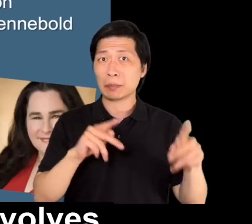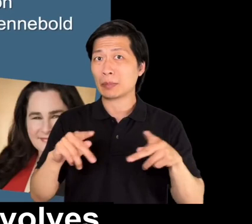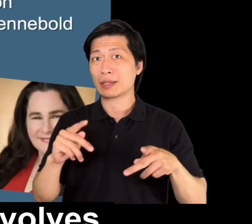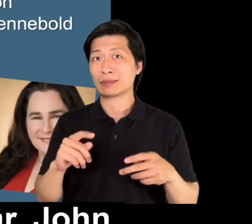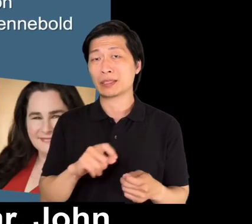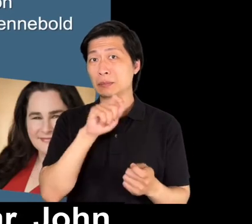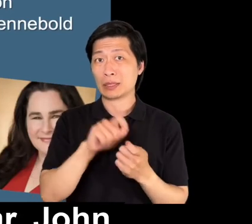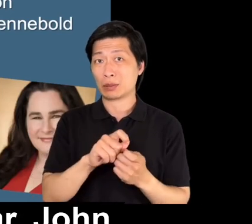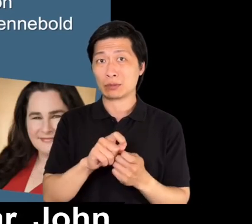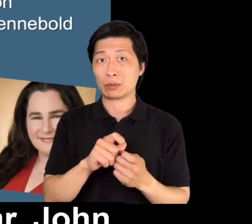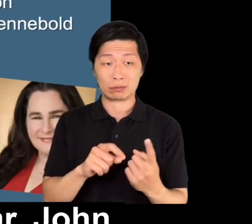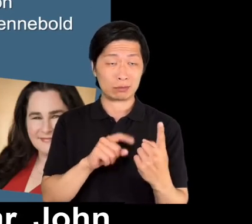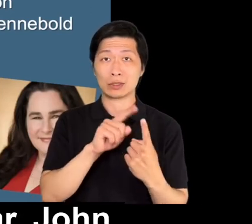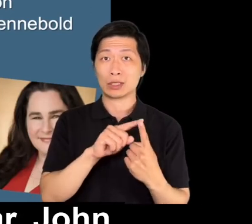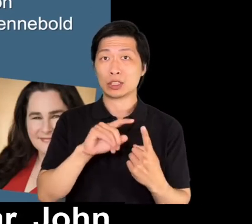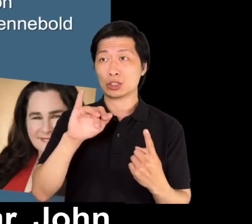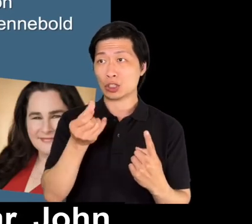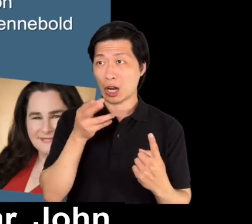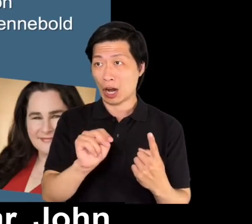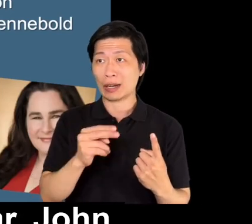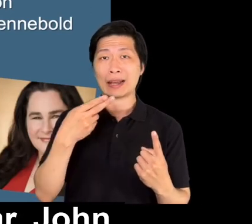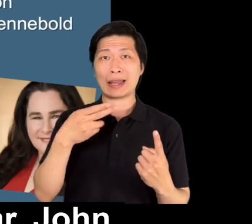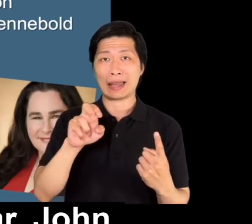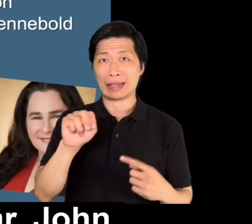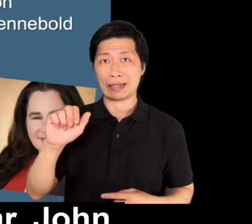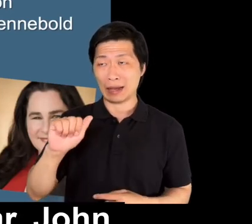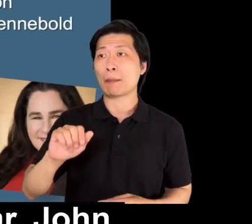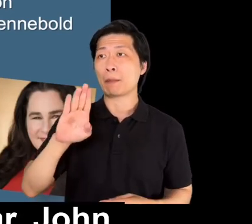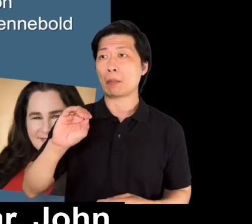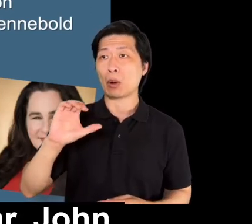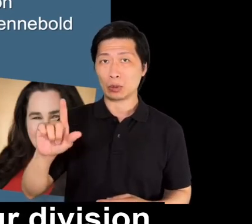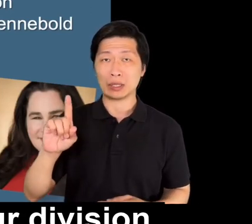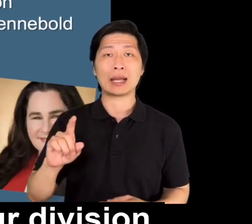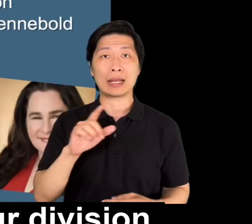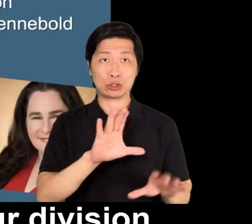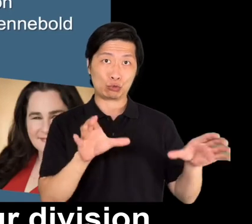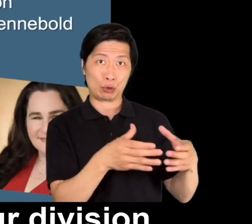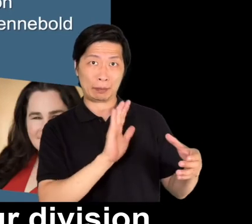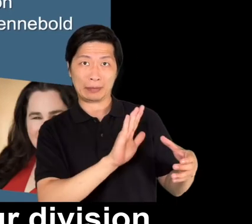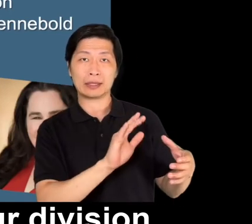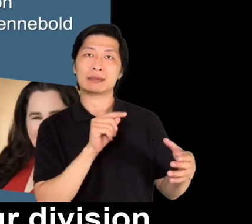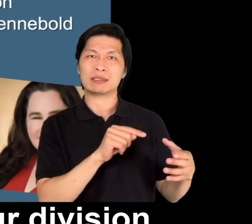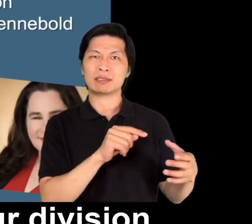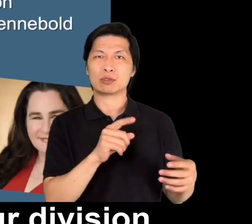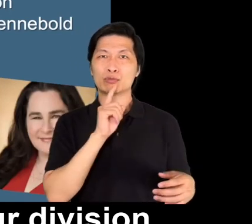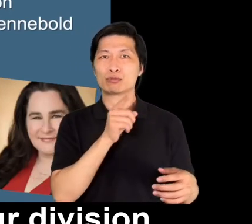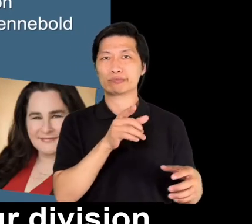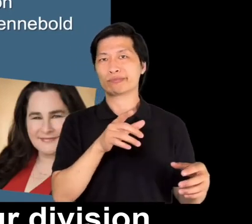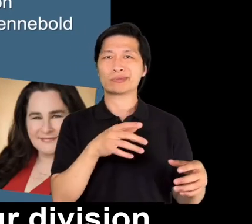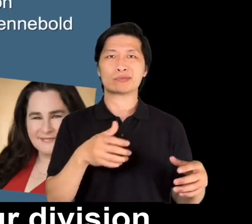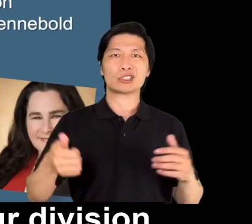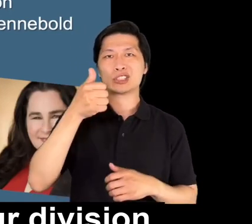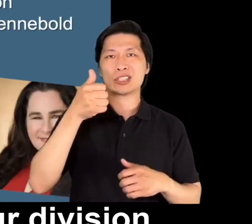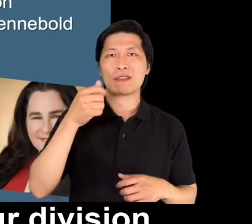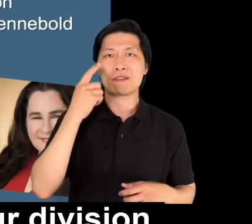Hennibold and his group, he's the chair of our Division of Reproductive Sciences. And he has been pursuing